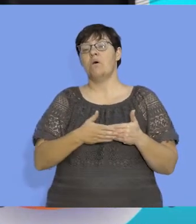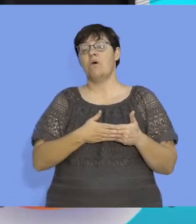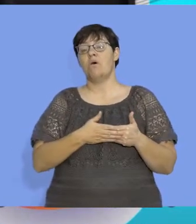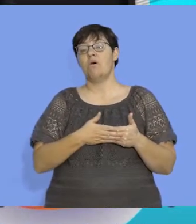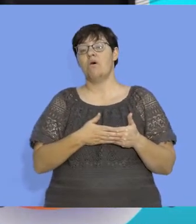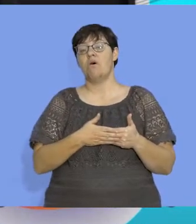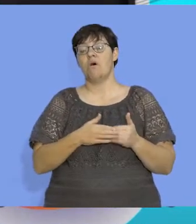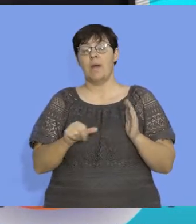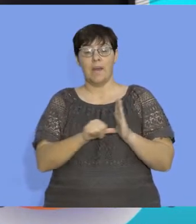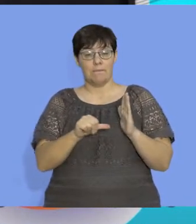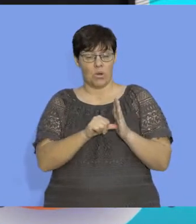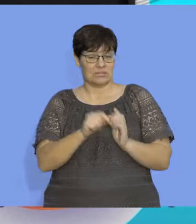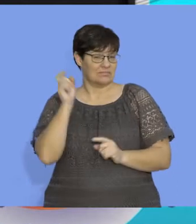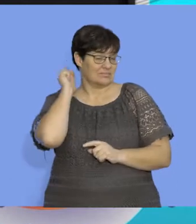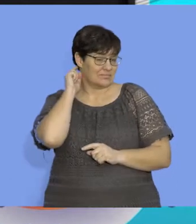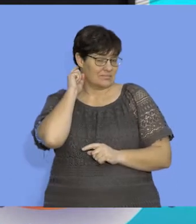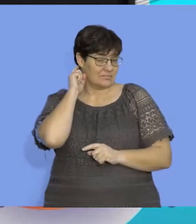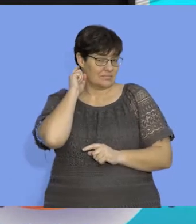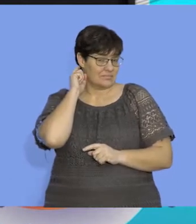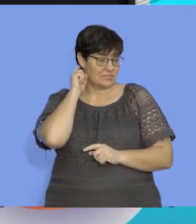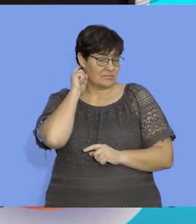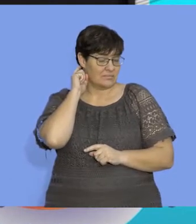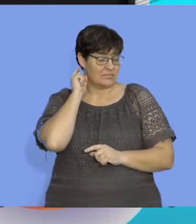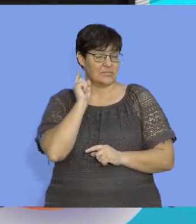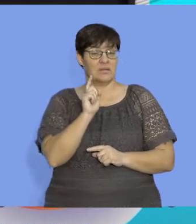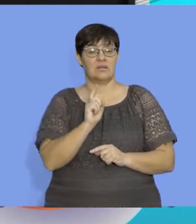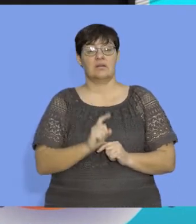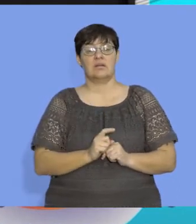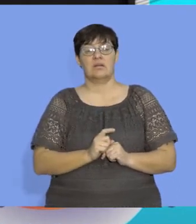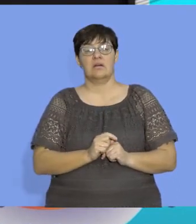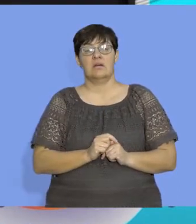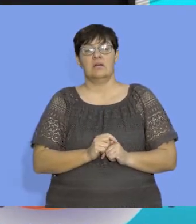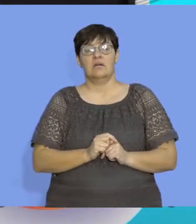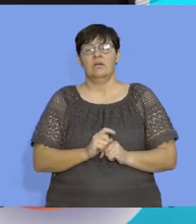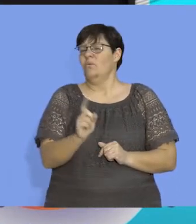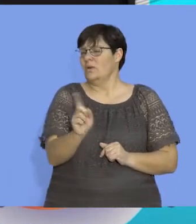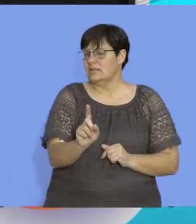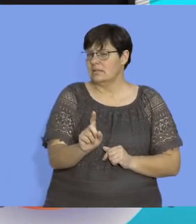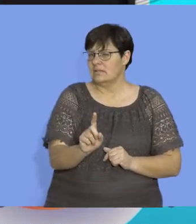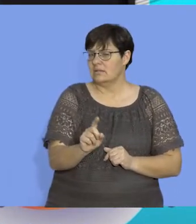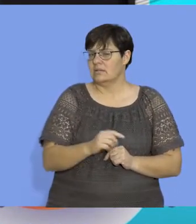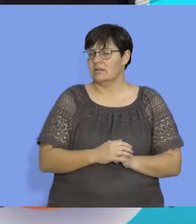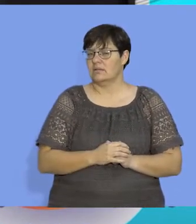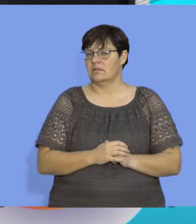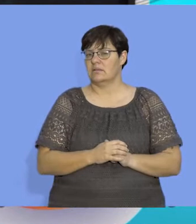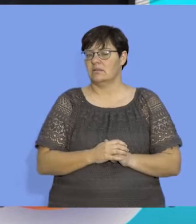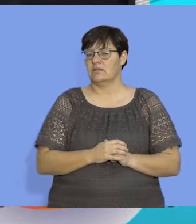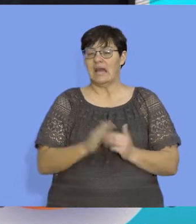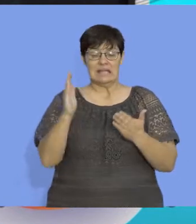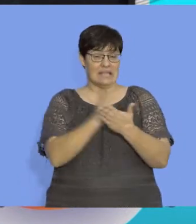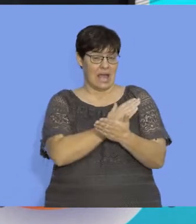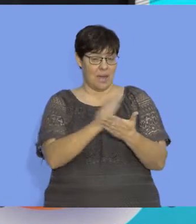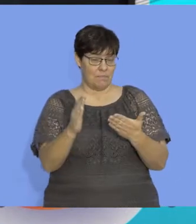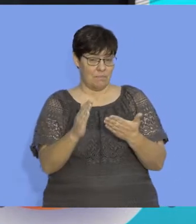you have to take into consideration is the fact that there are some items that will appear in my